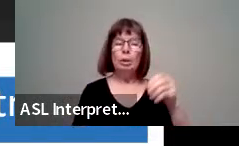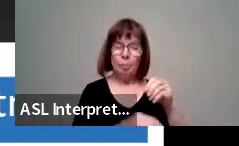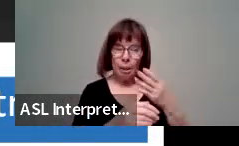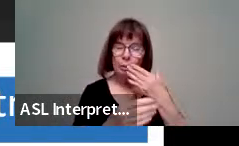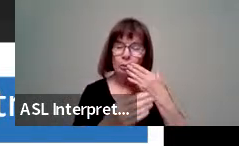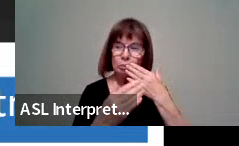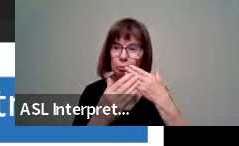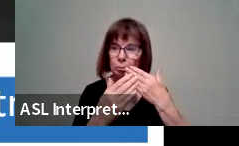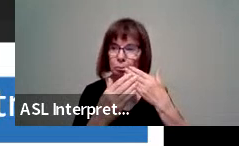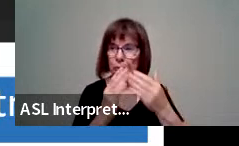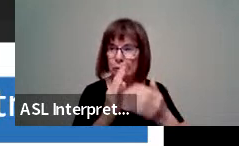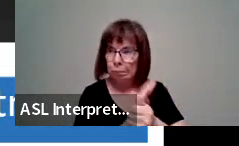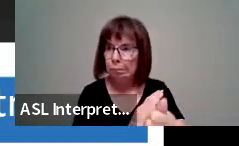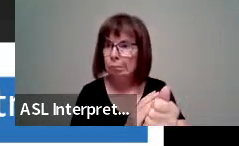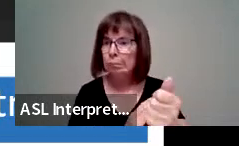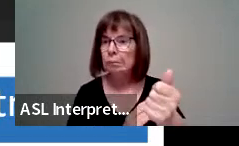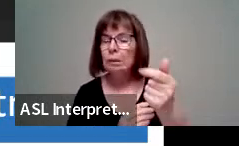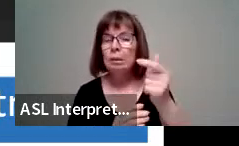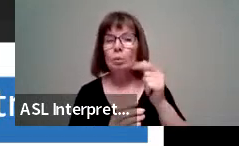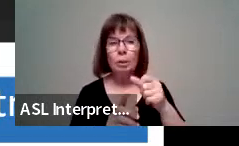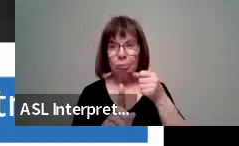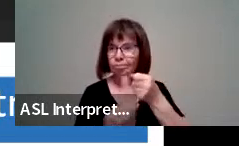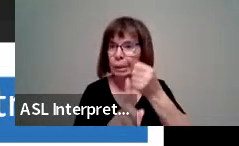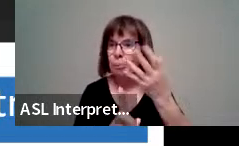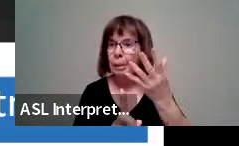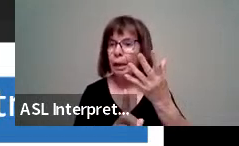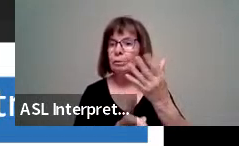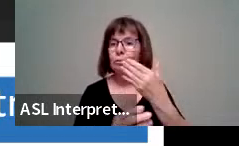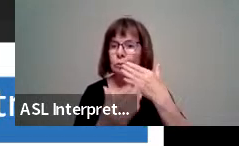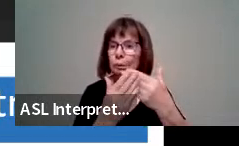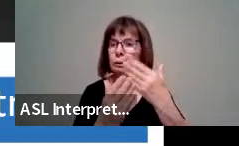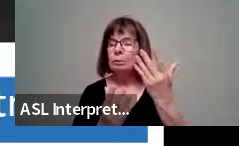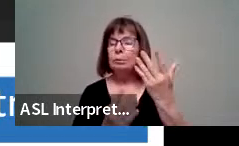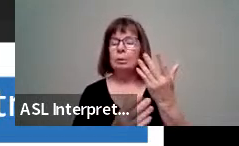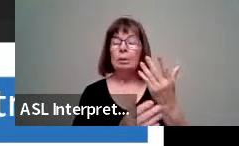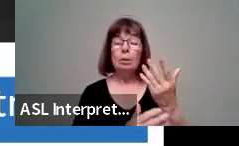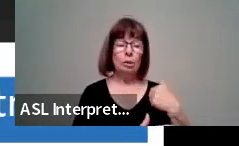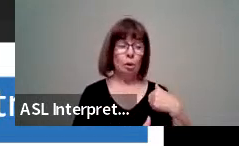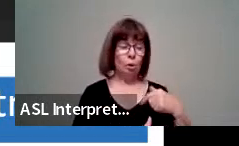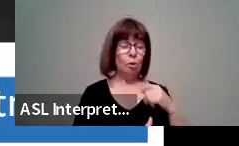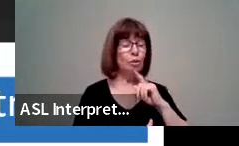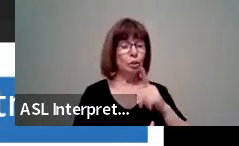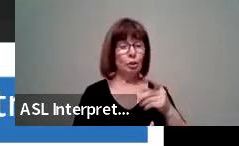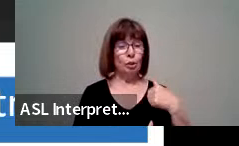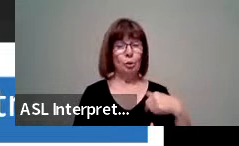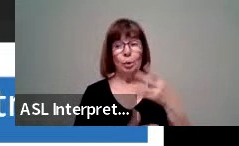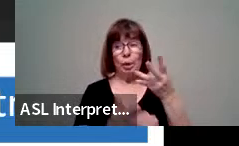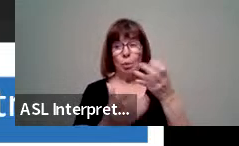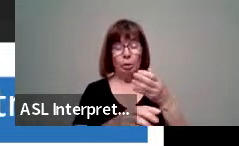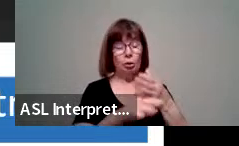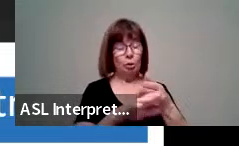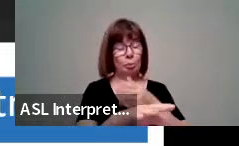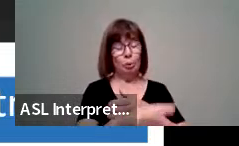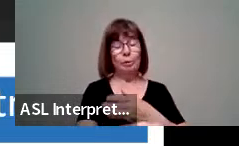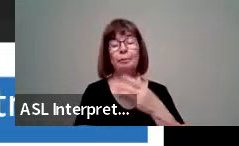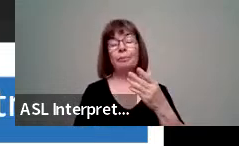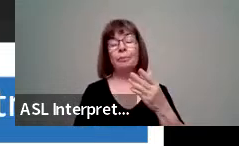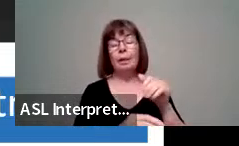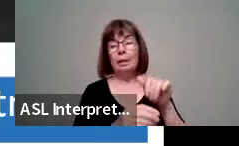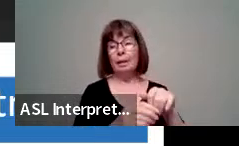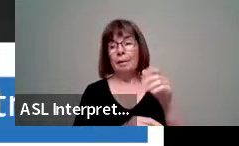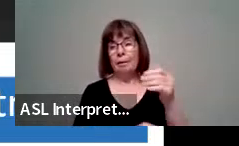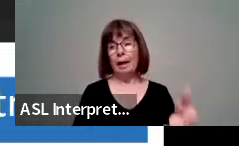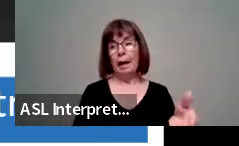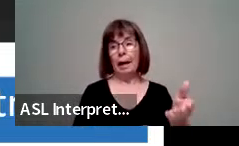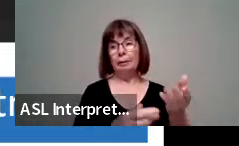effective, you know, impactful, and that sort of thing. And so we definitely do need to improve in that area and